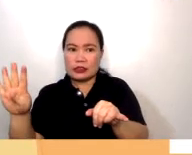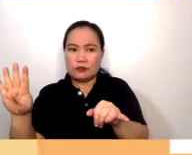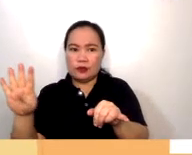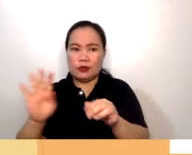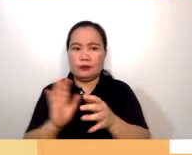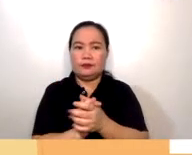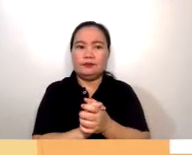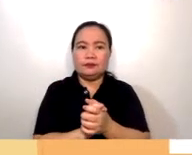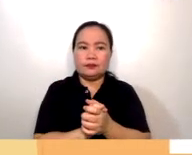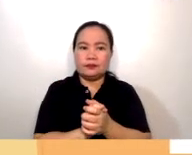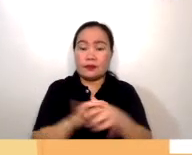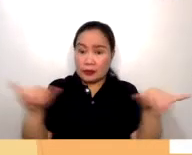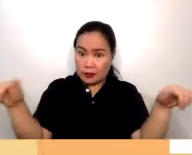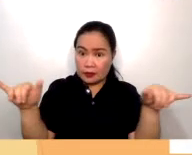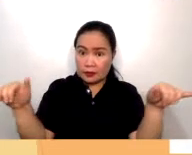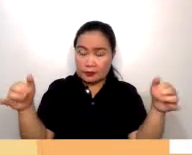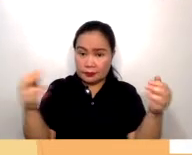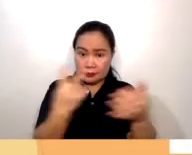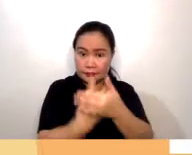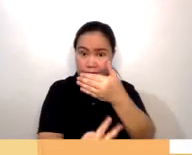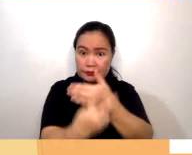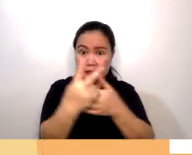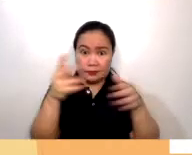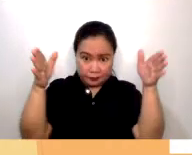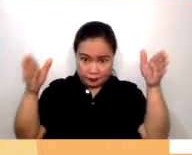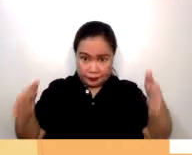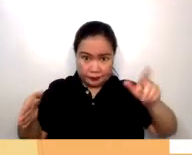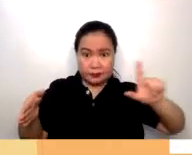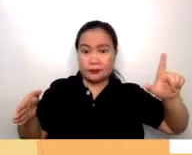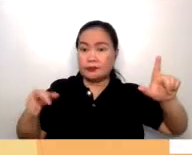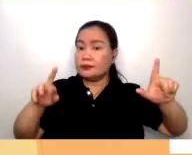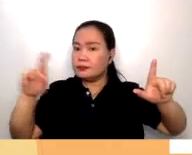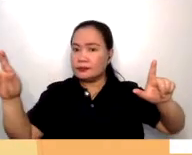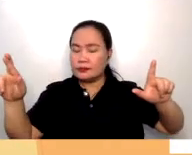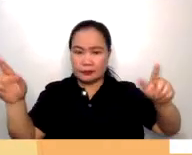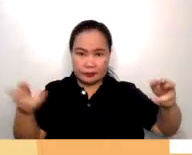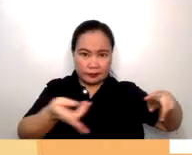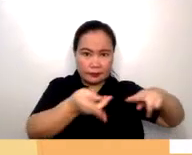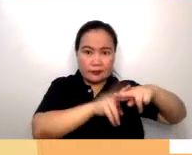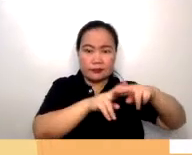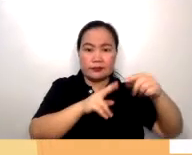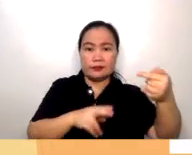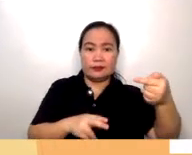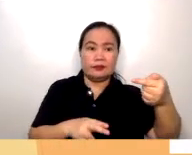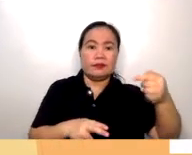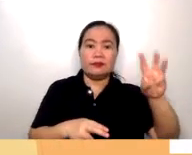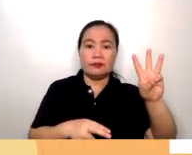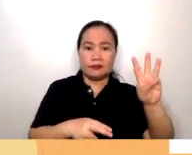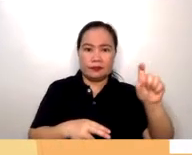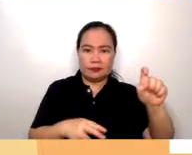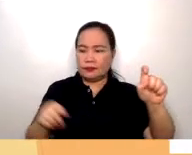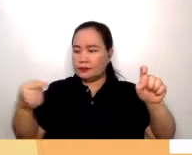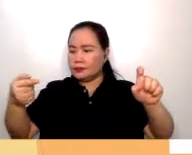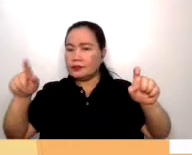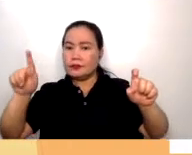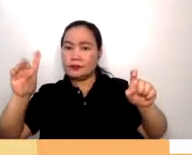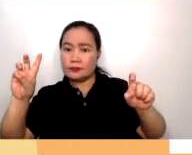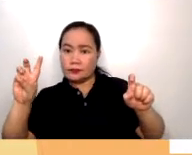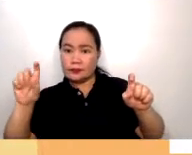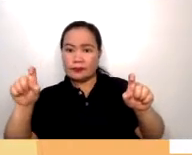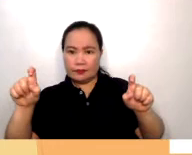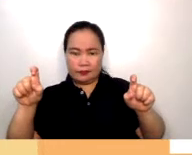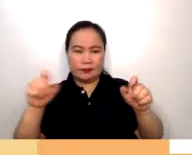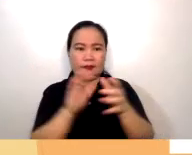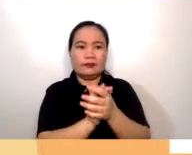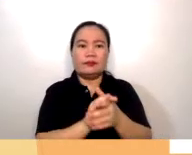negative 6x sa magkaparehong side ng ating equation. Next,